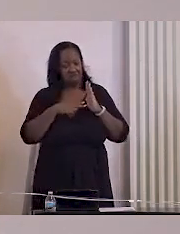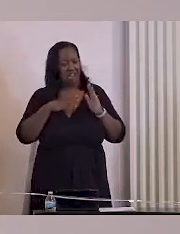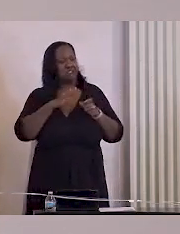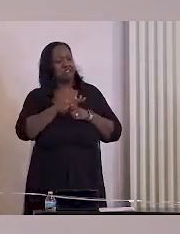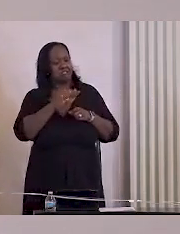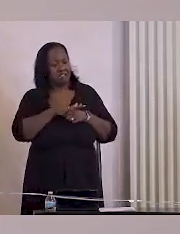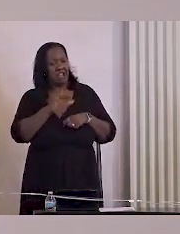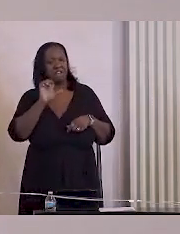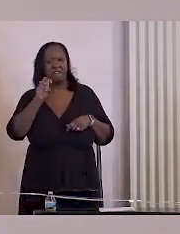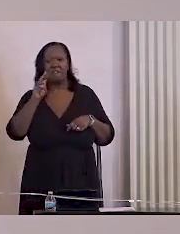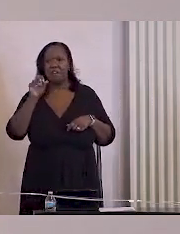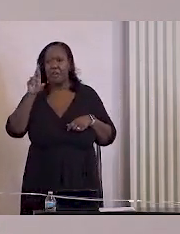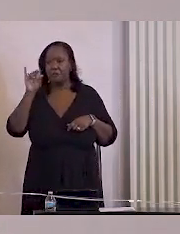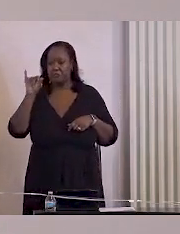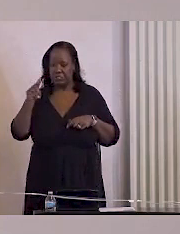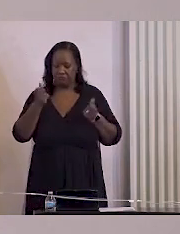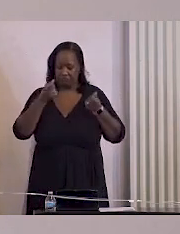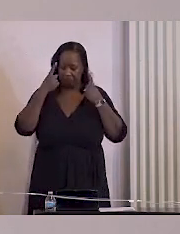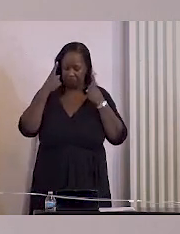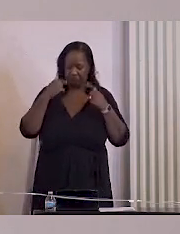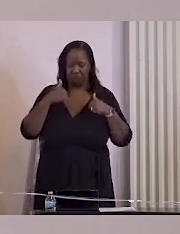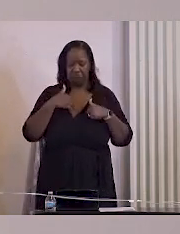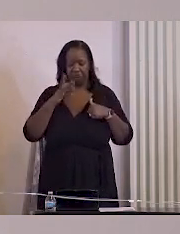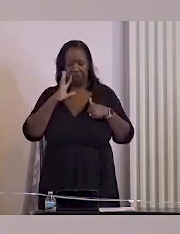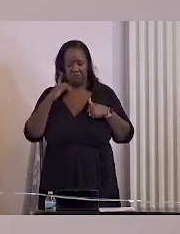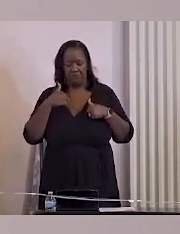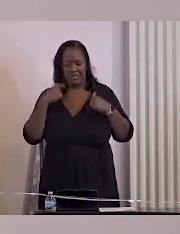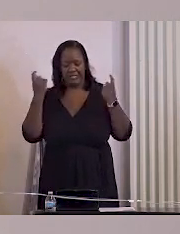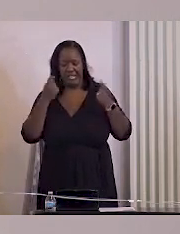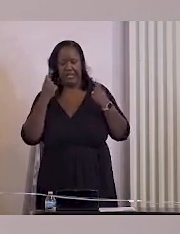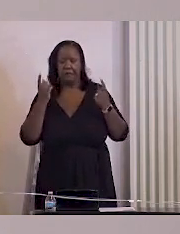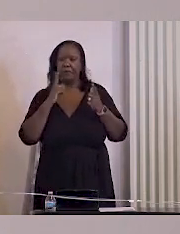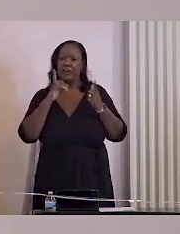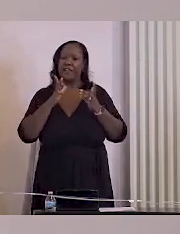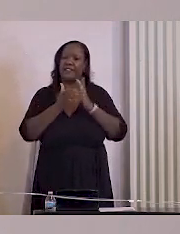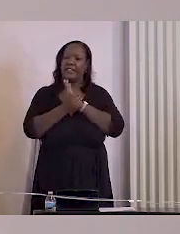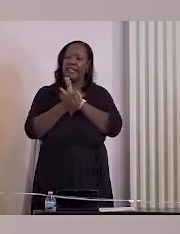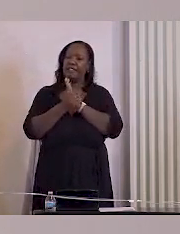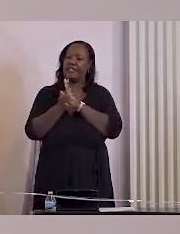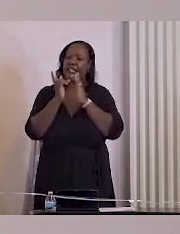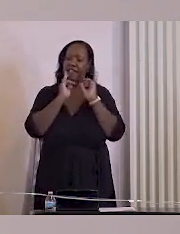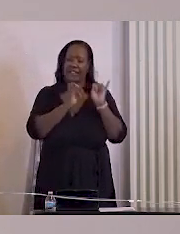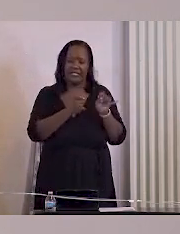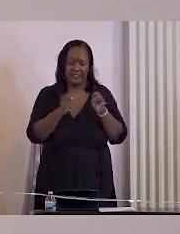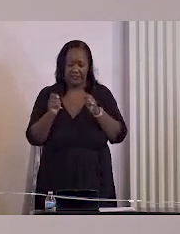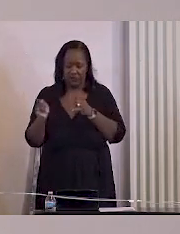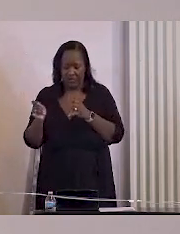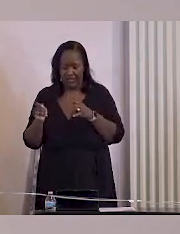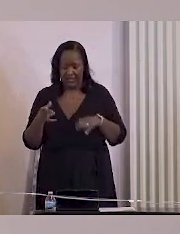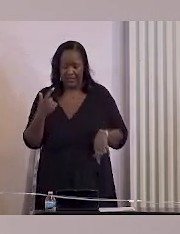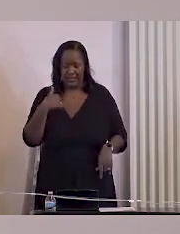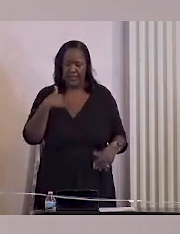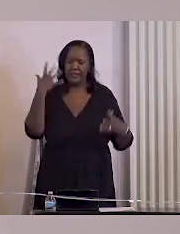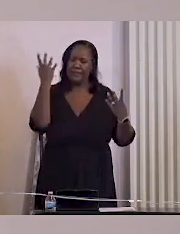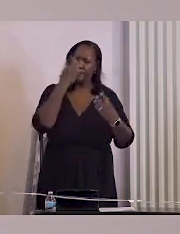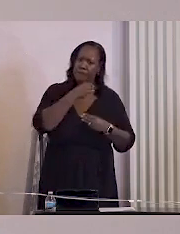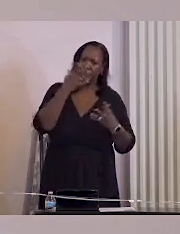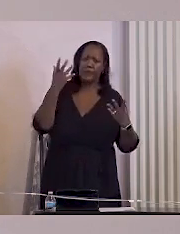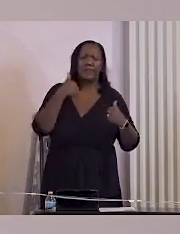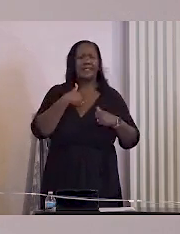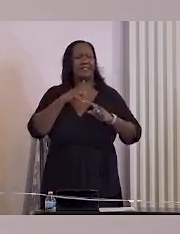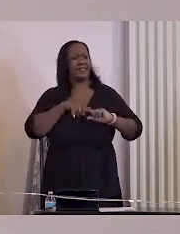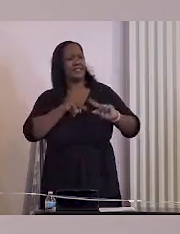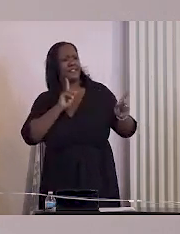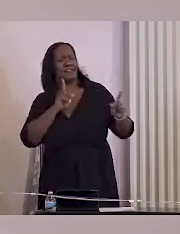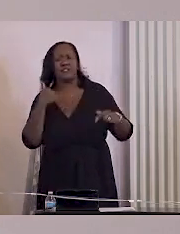of individuality, the beauty of nature's difference and diversity, of which humans are a part. We, as a nation